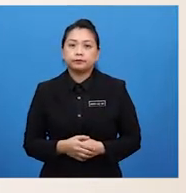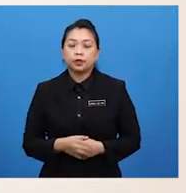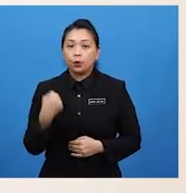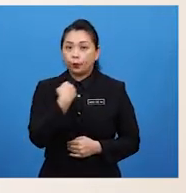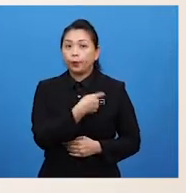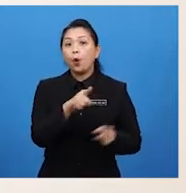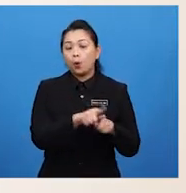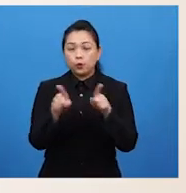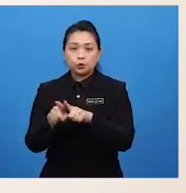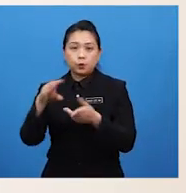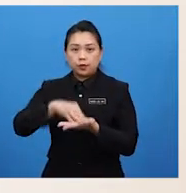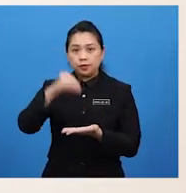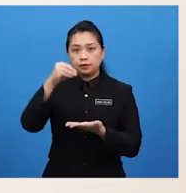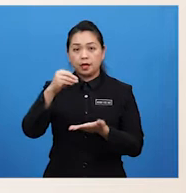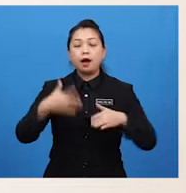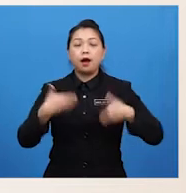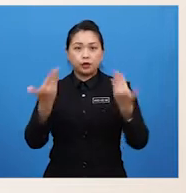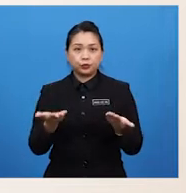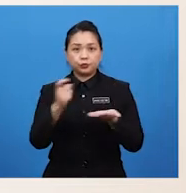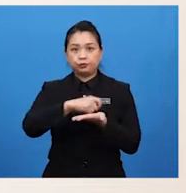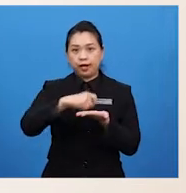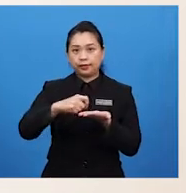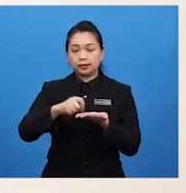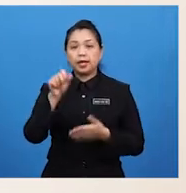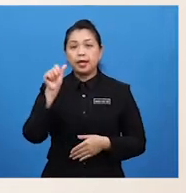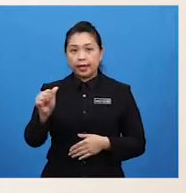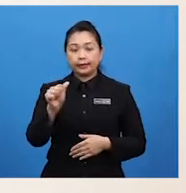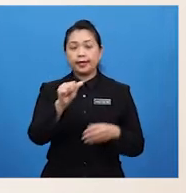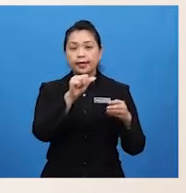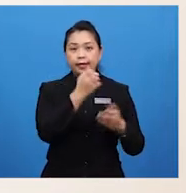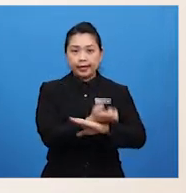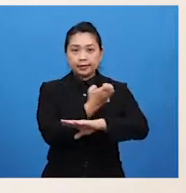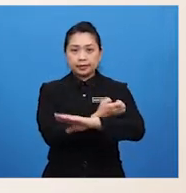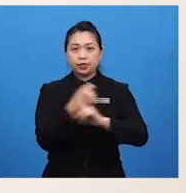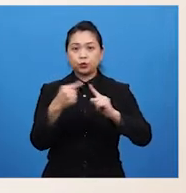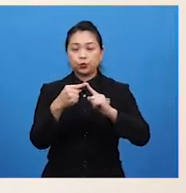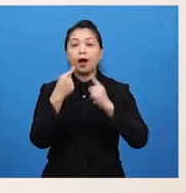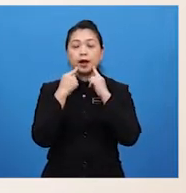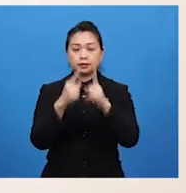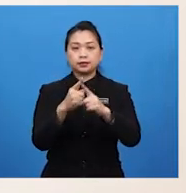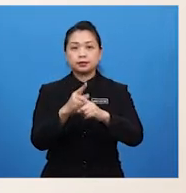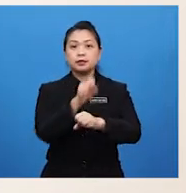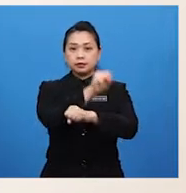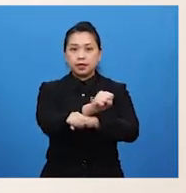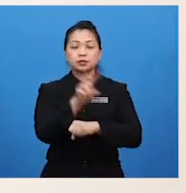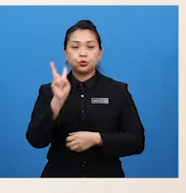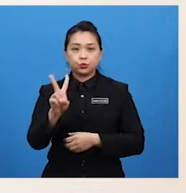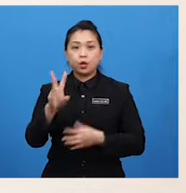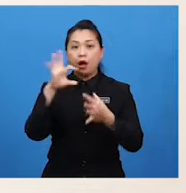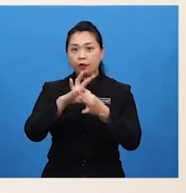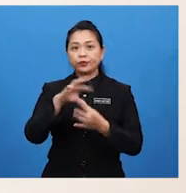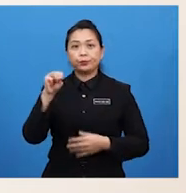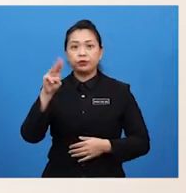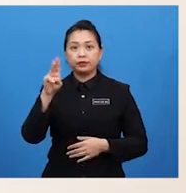And we also learned how to write an essay to answer task 2 of the